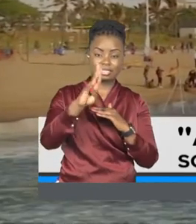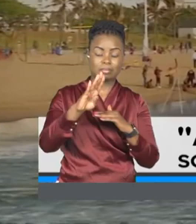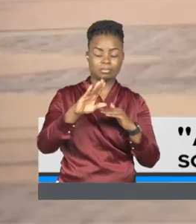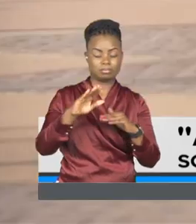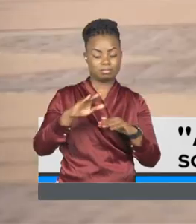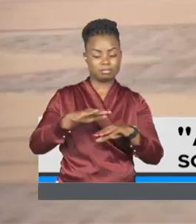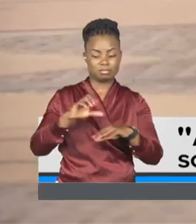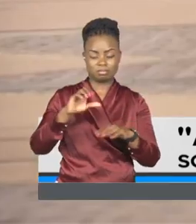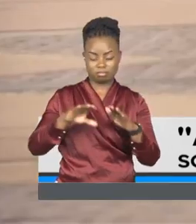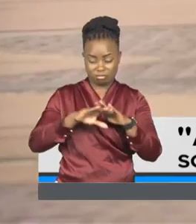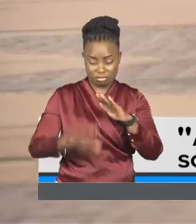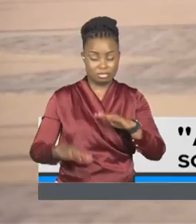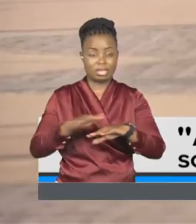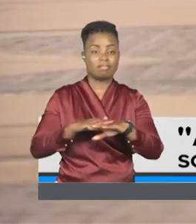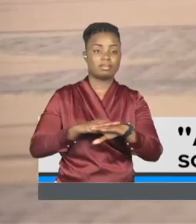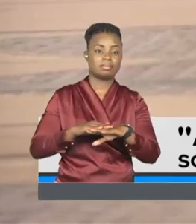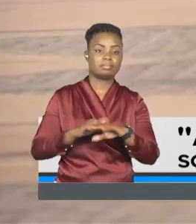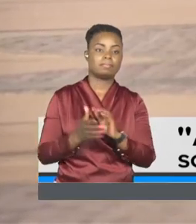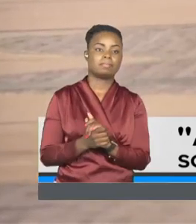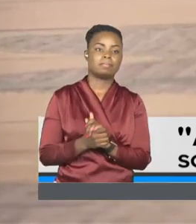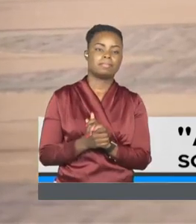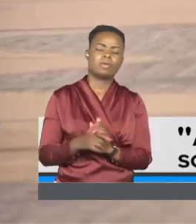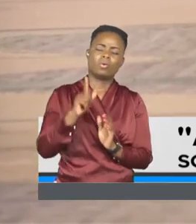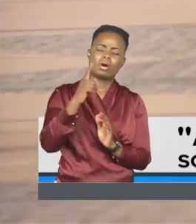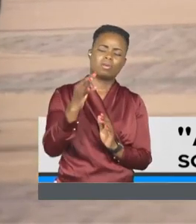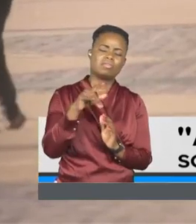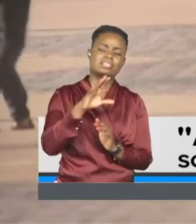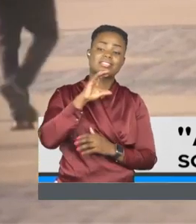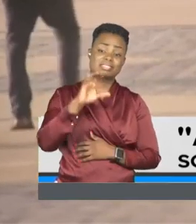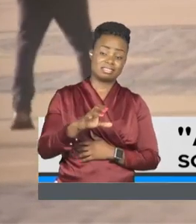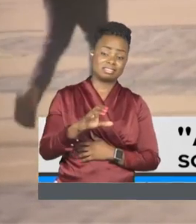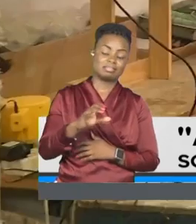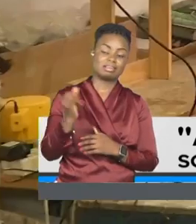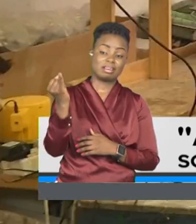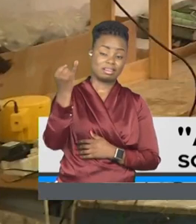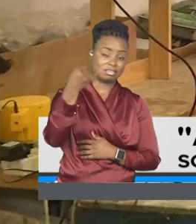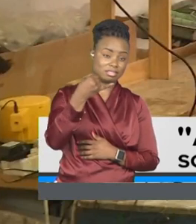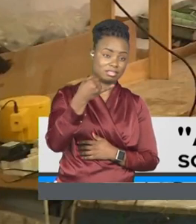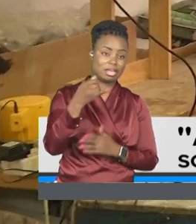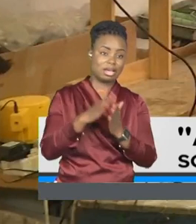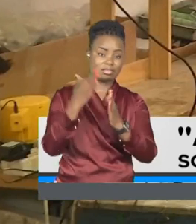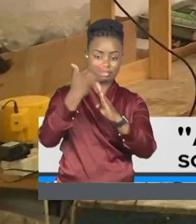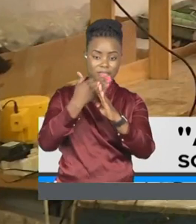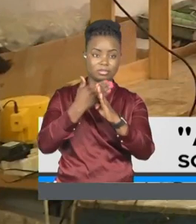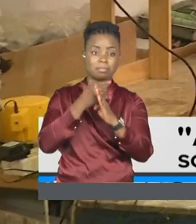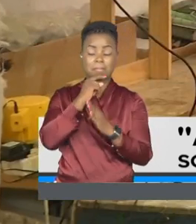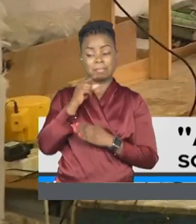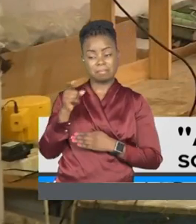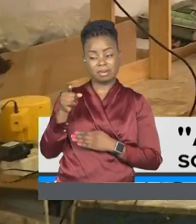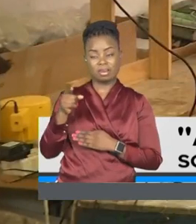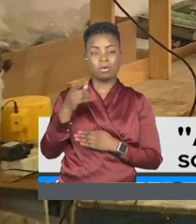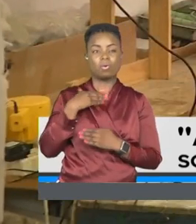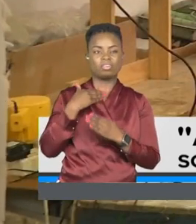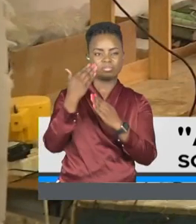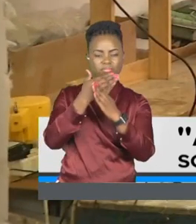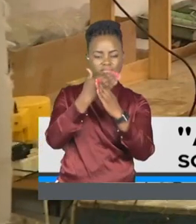are beloved by tourists and residents alike. One of its sons, the artist and sculptor Lungelo Gumede, wants to carve out